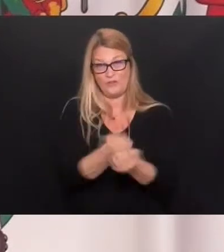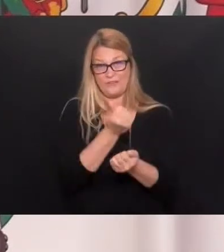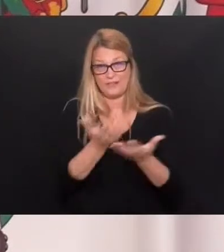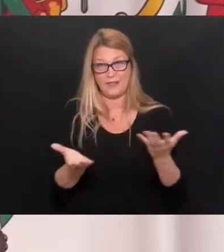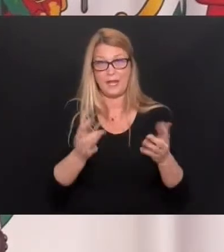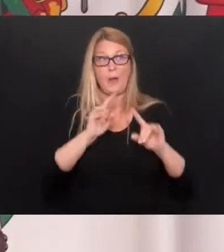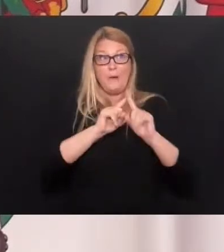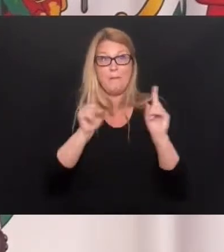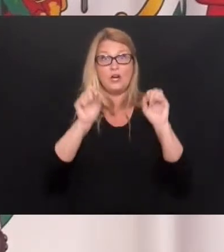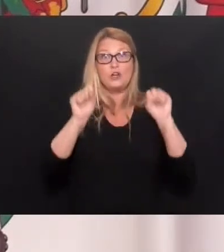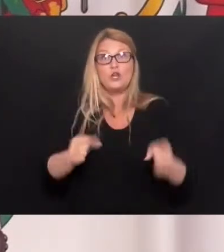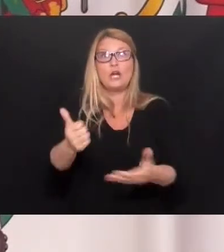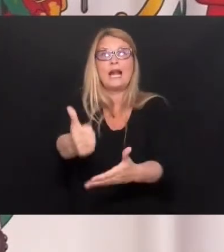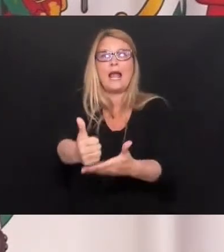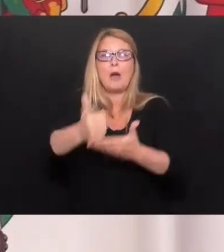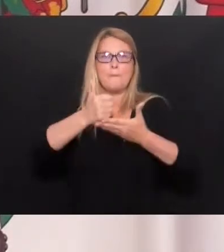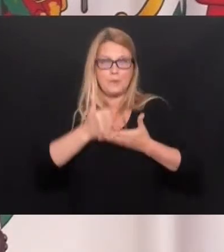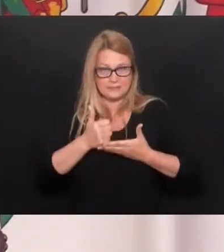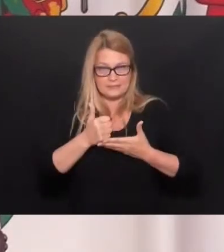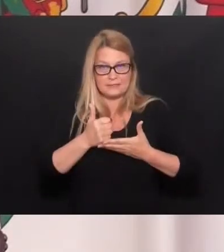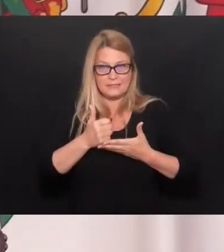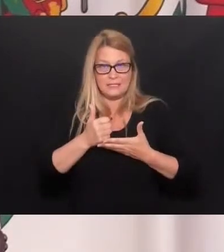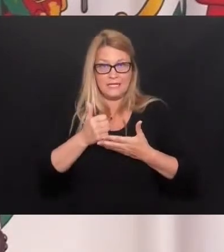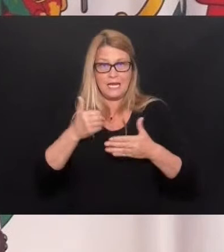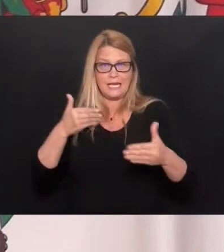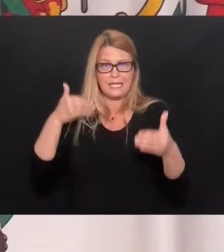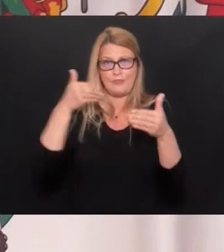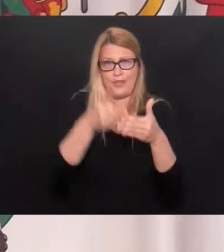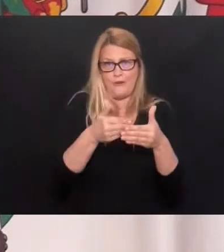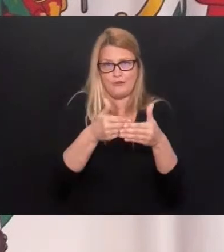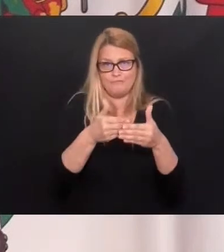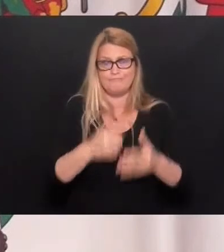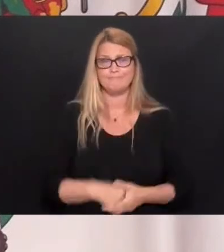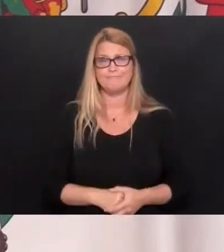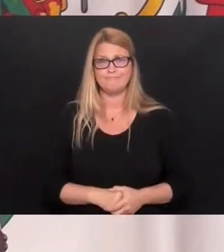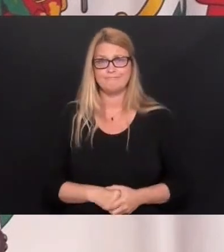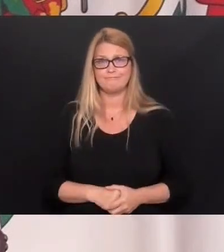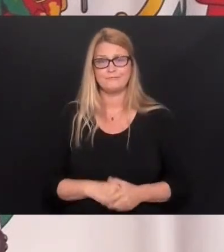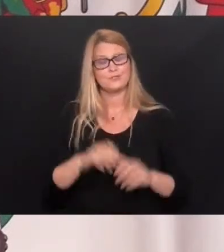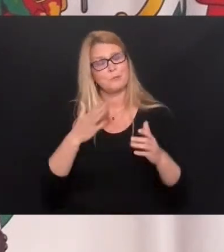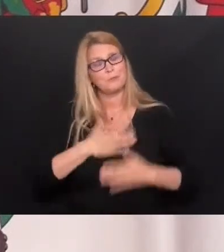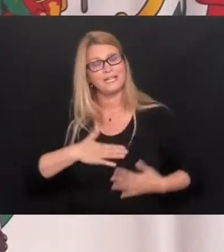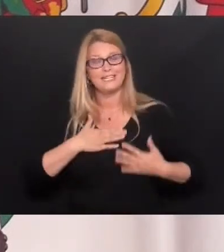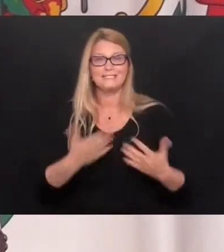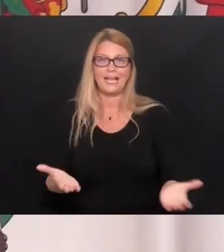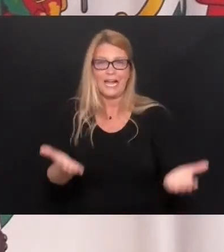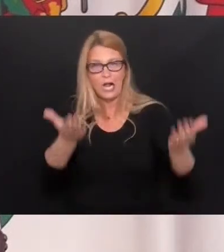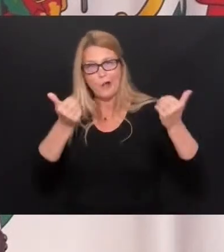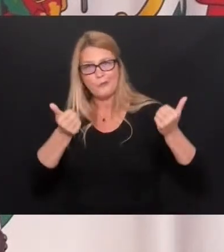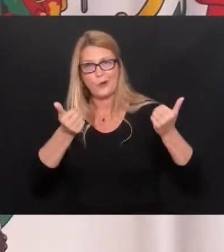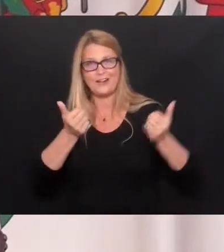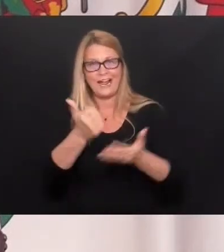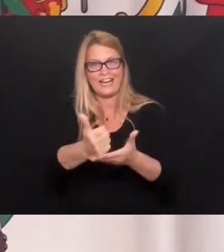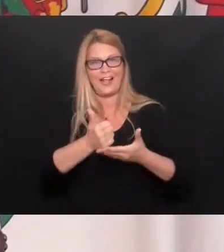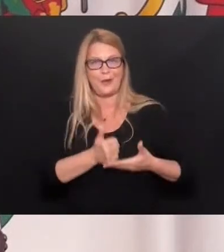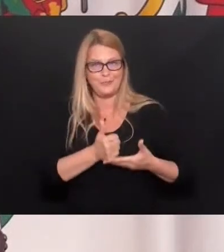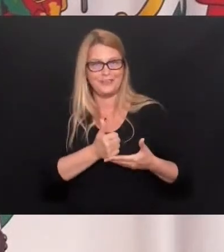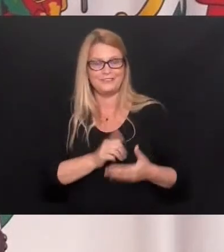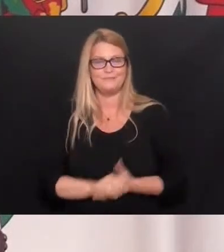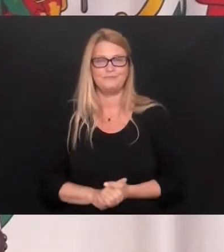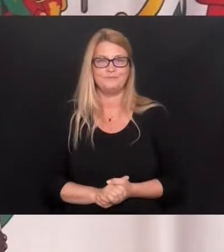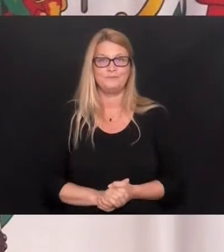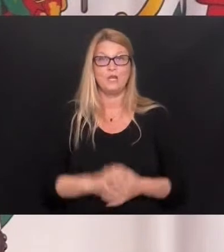the tool that gets us across the finish line. So absolutely, come on, help me there, please. As far